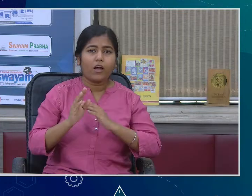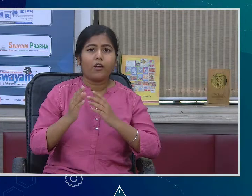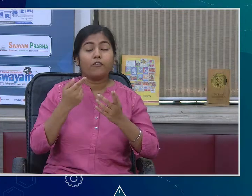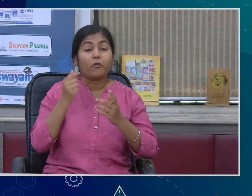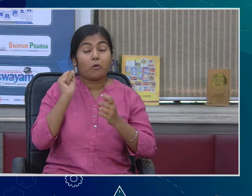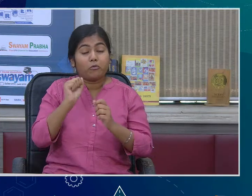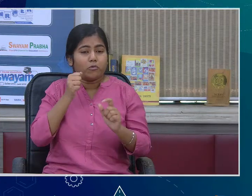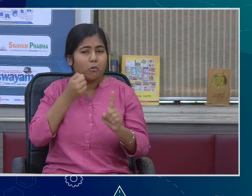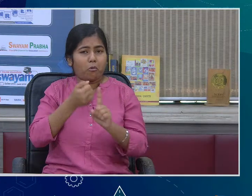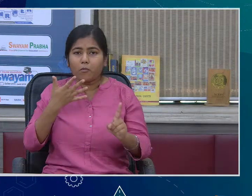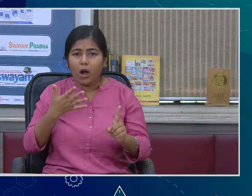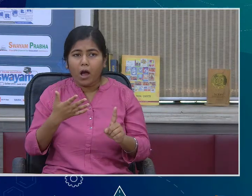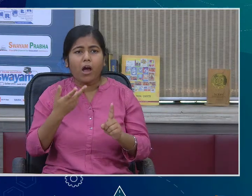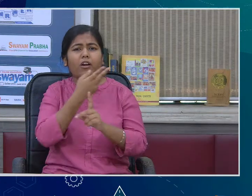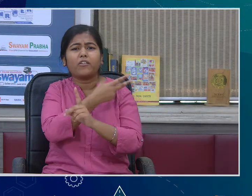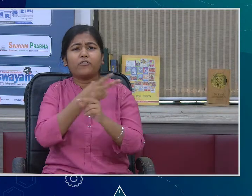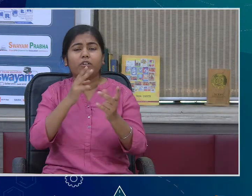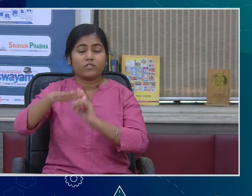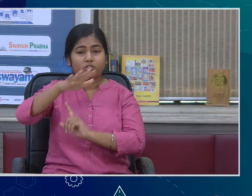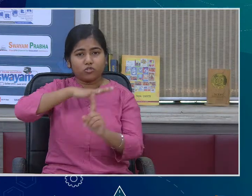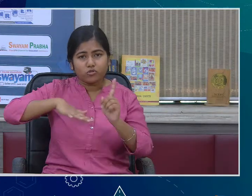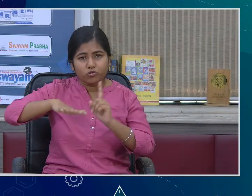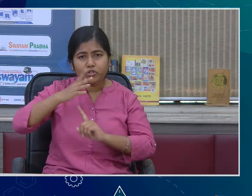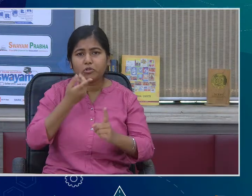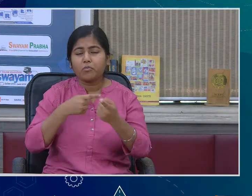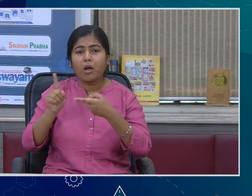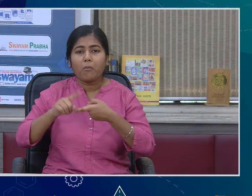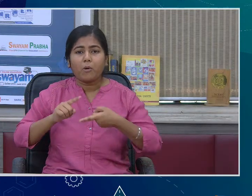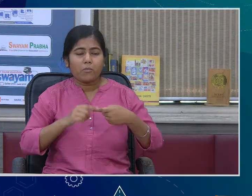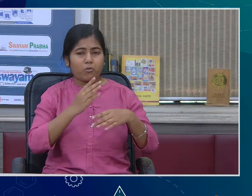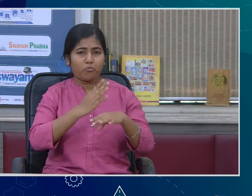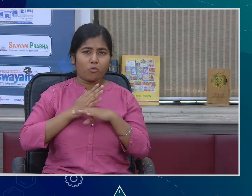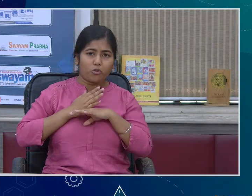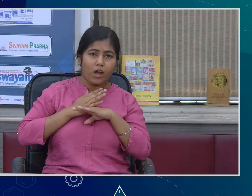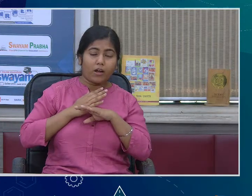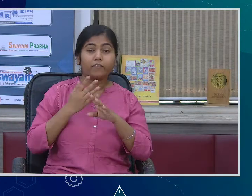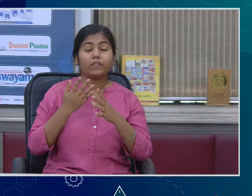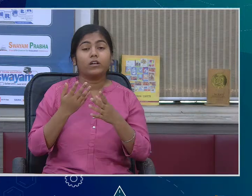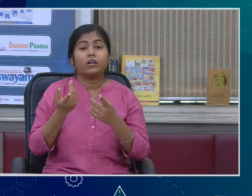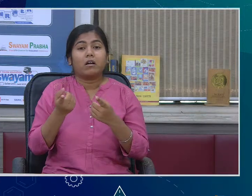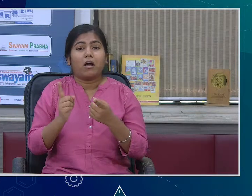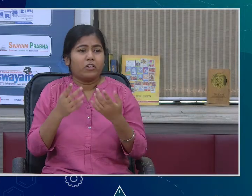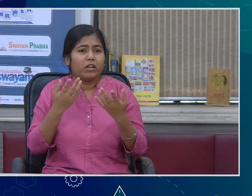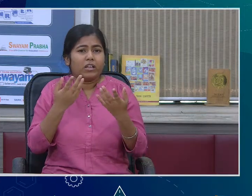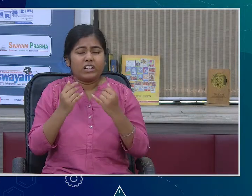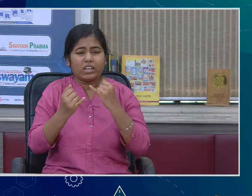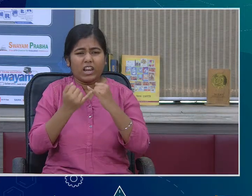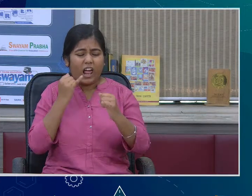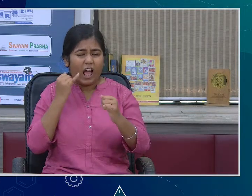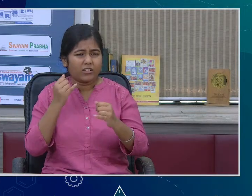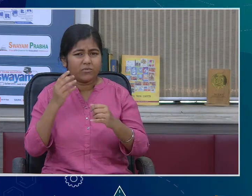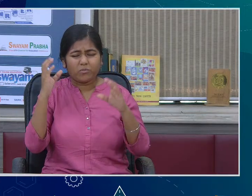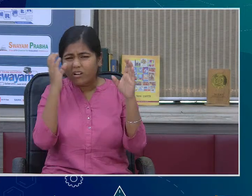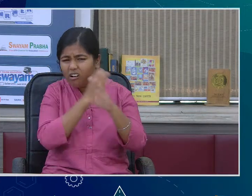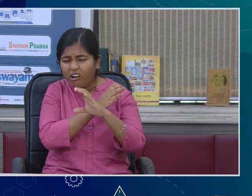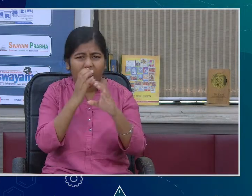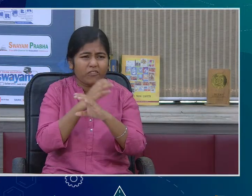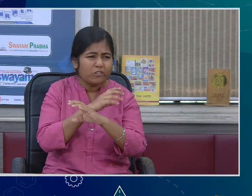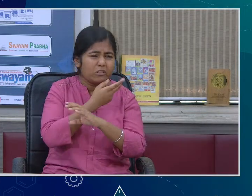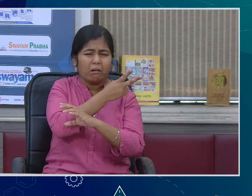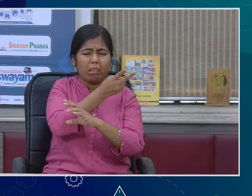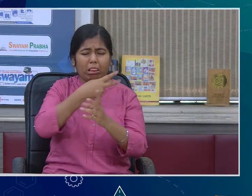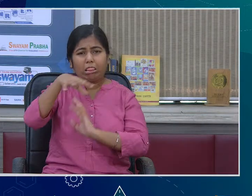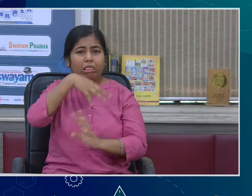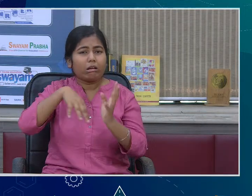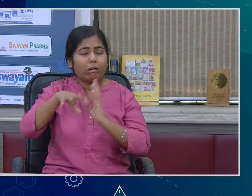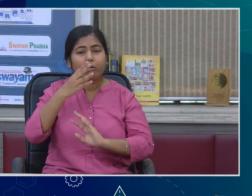that kind of a condition where our forgetfulness, end up in a state of confusion and chaos for all of us. The